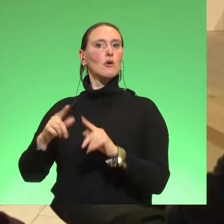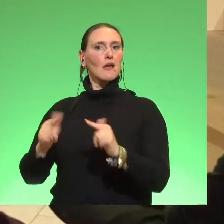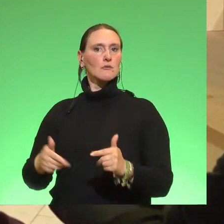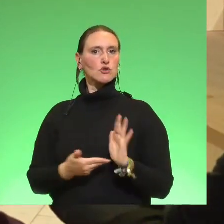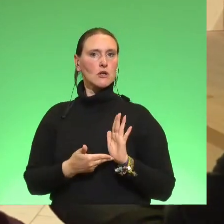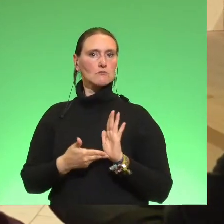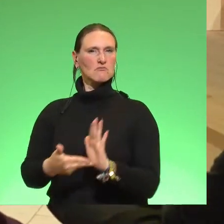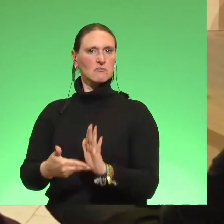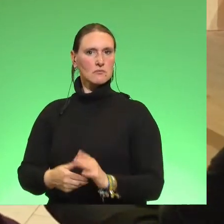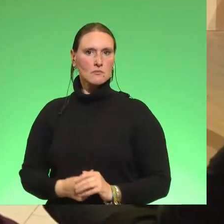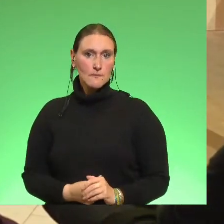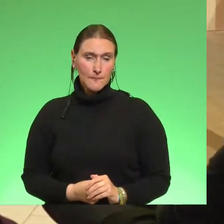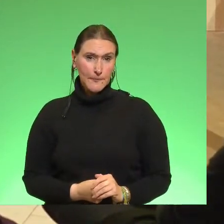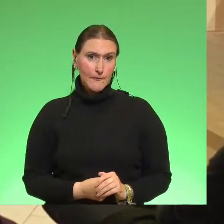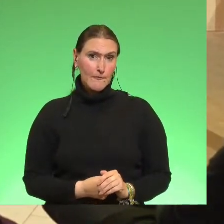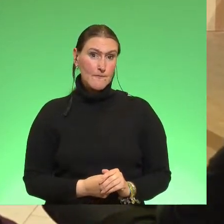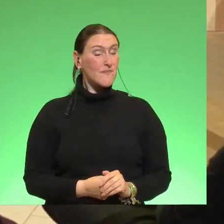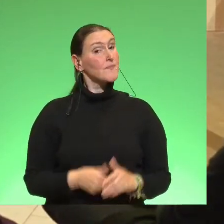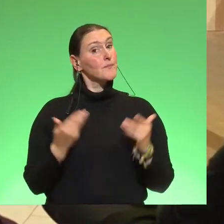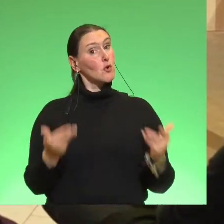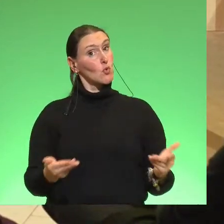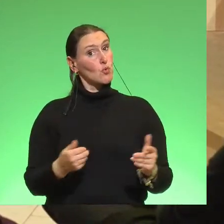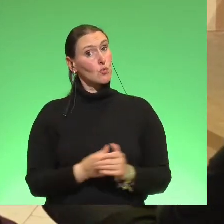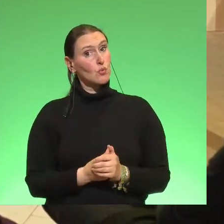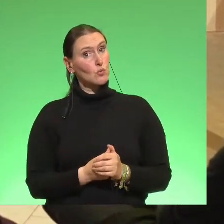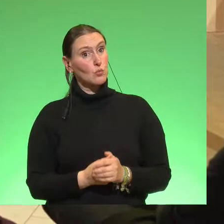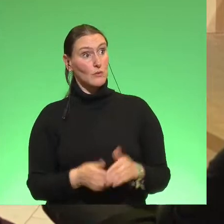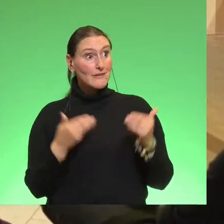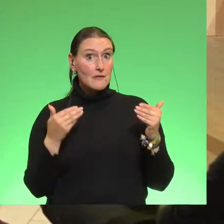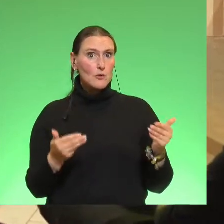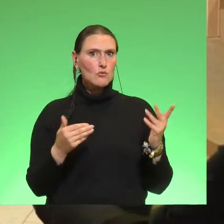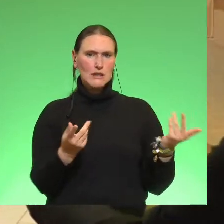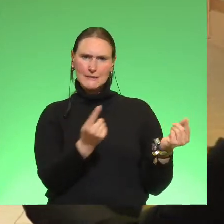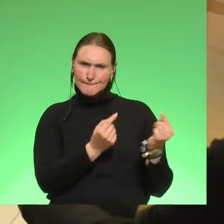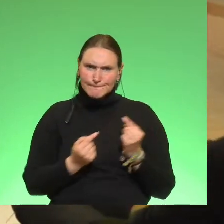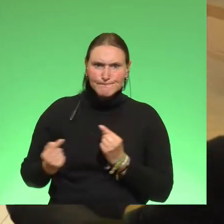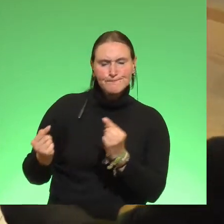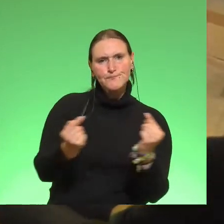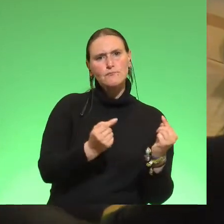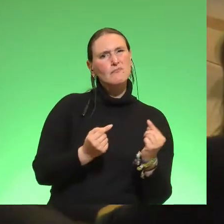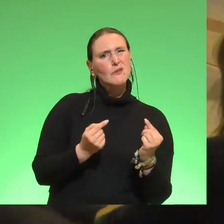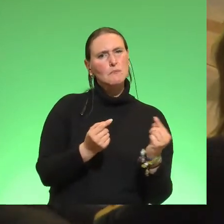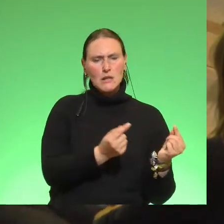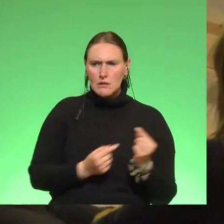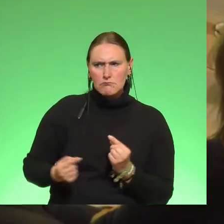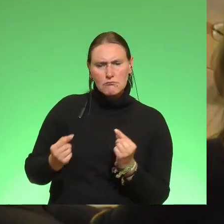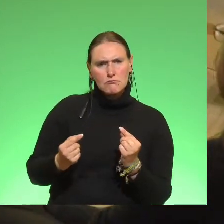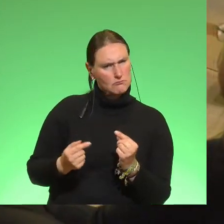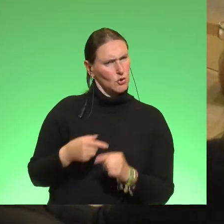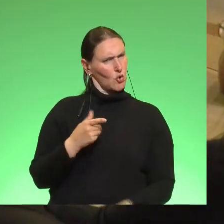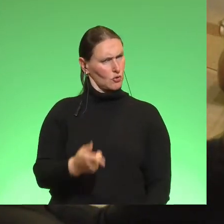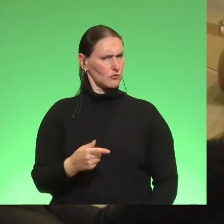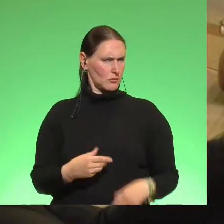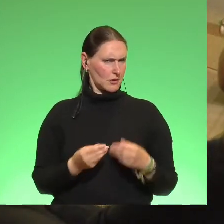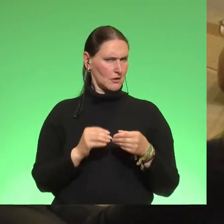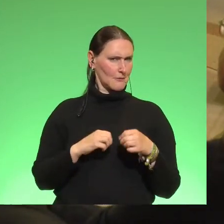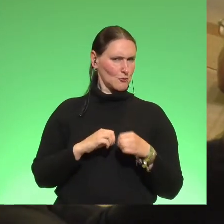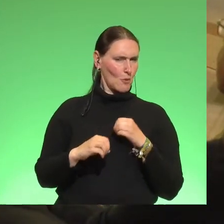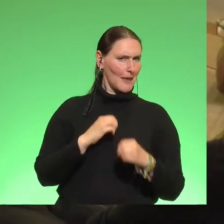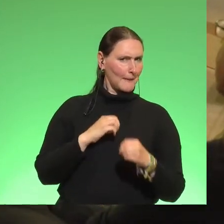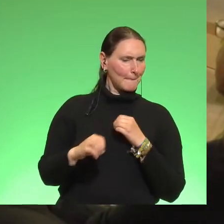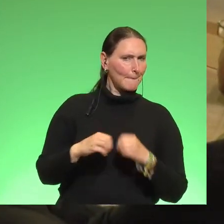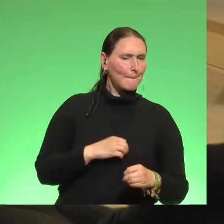So, then we come to discursivity, which has also been a problem. The criticism that lumbung 1